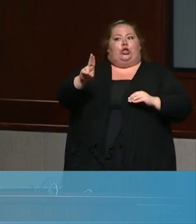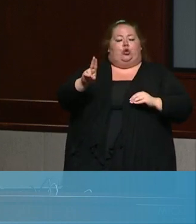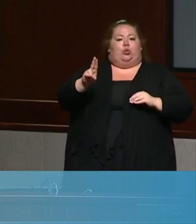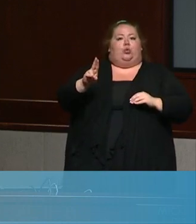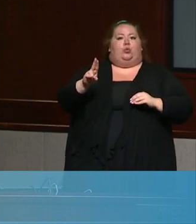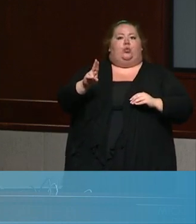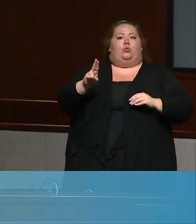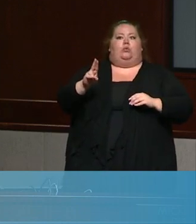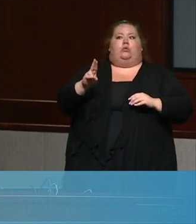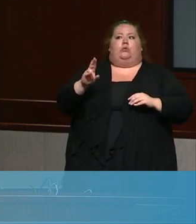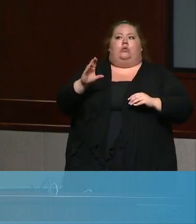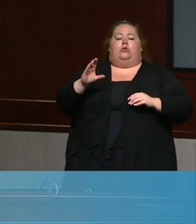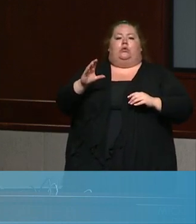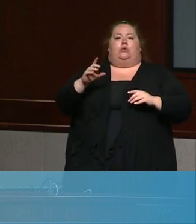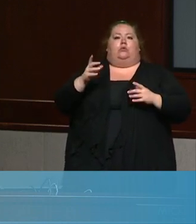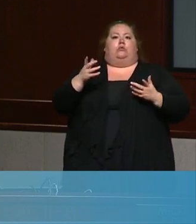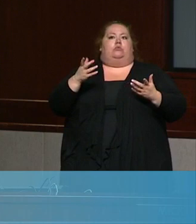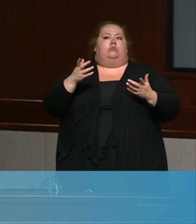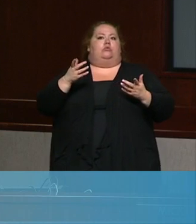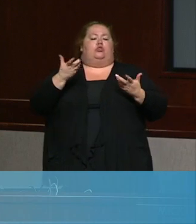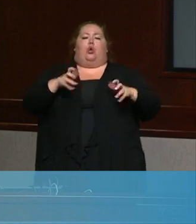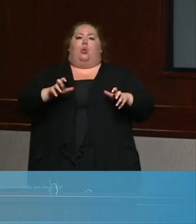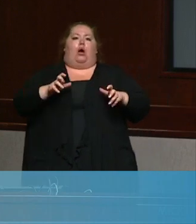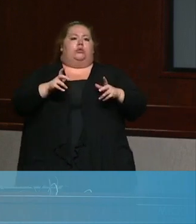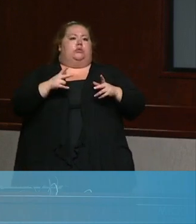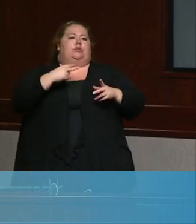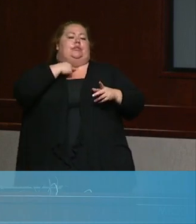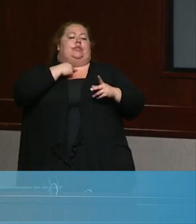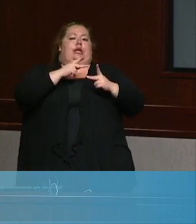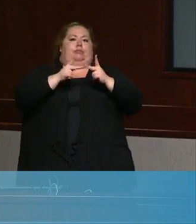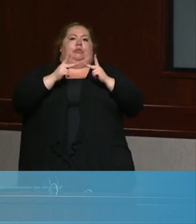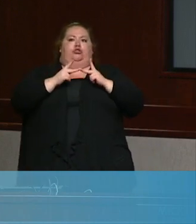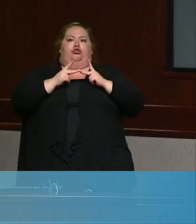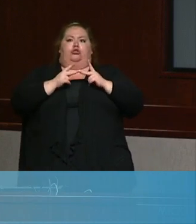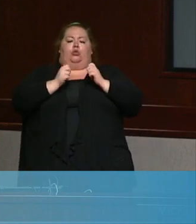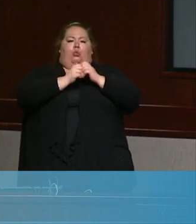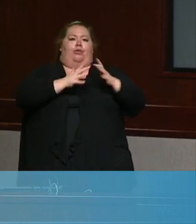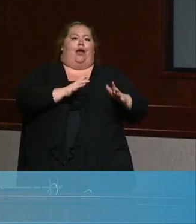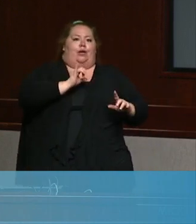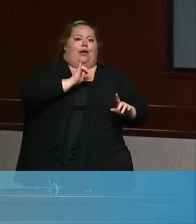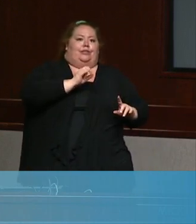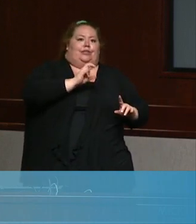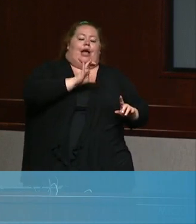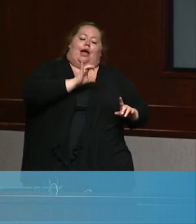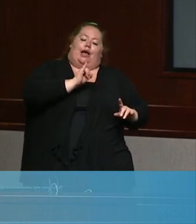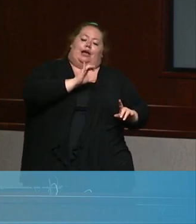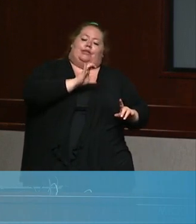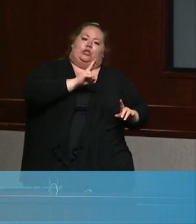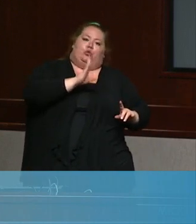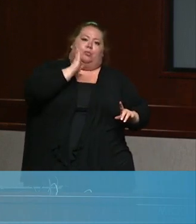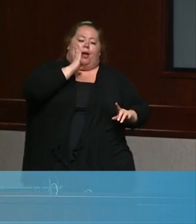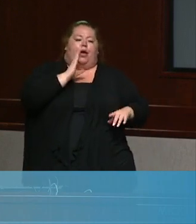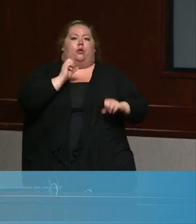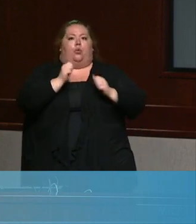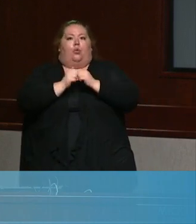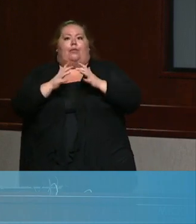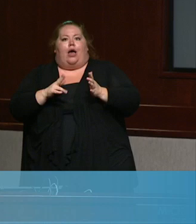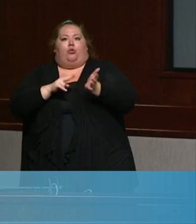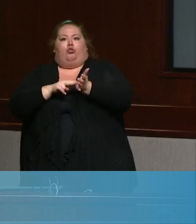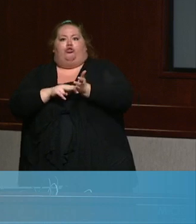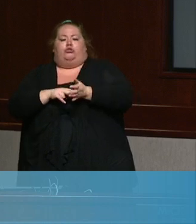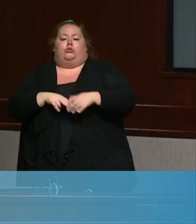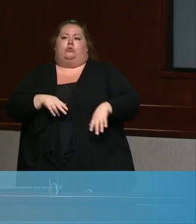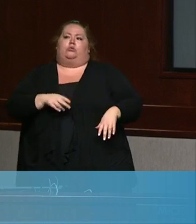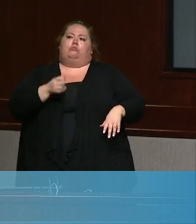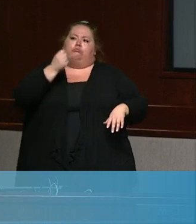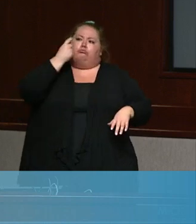nurses. We don't want to be in that position. So of all the activities we've talked about, of not going to gatherings, and even though you want to see family